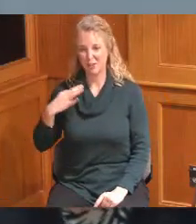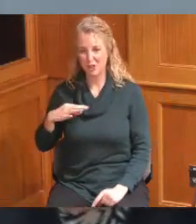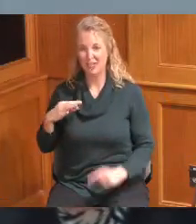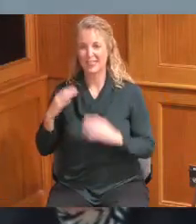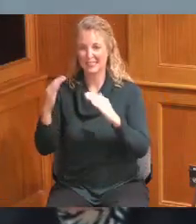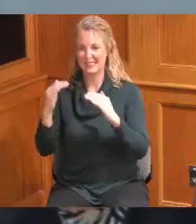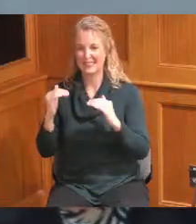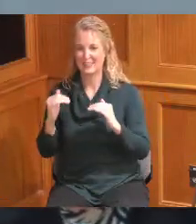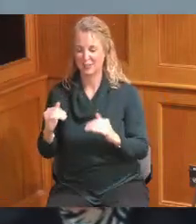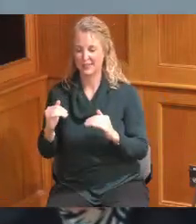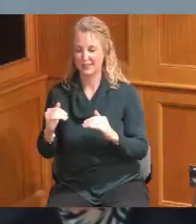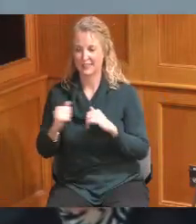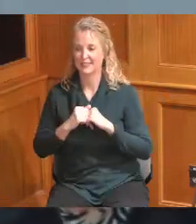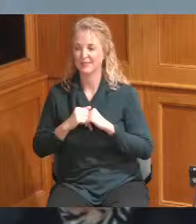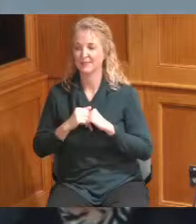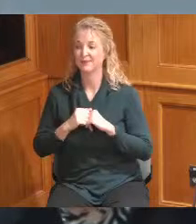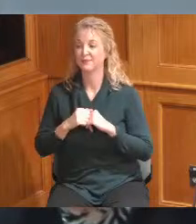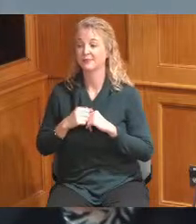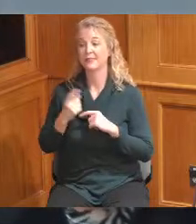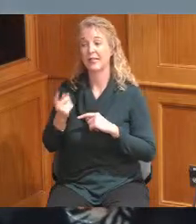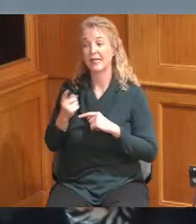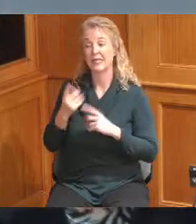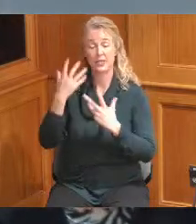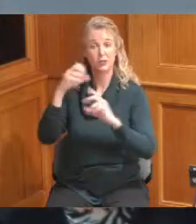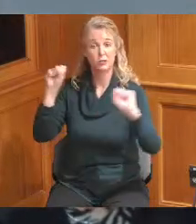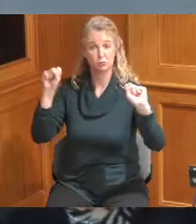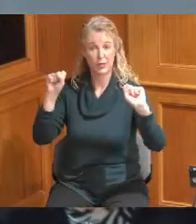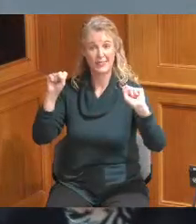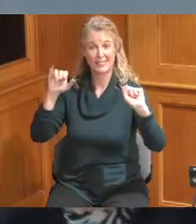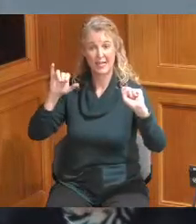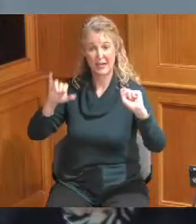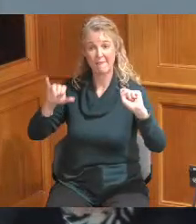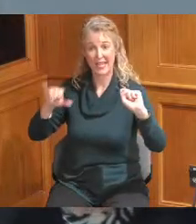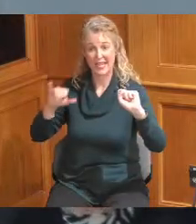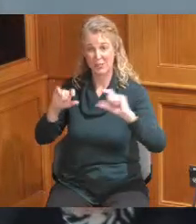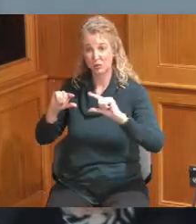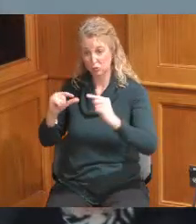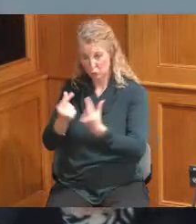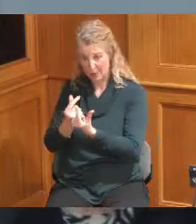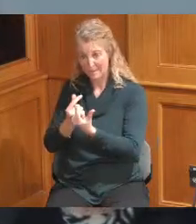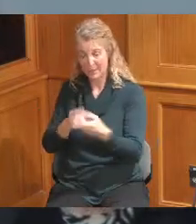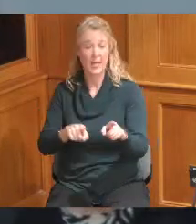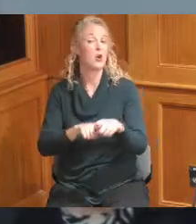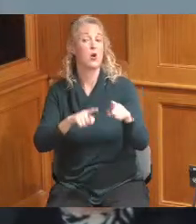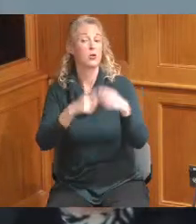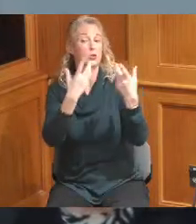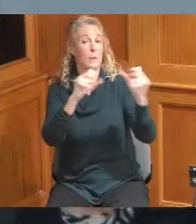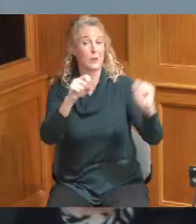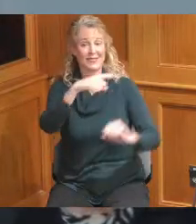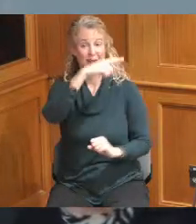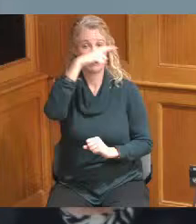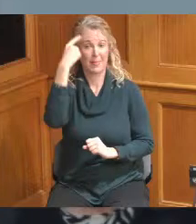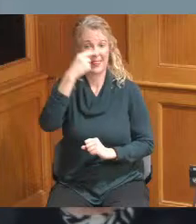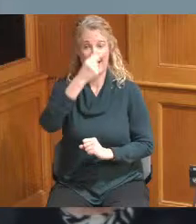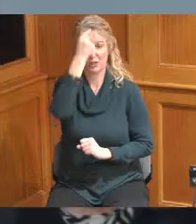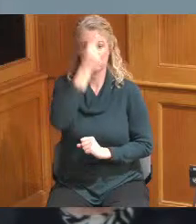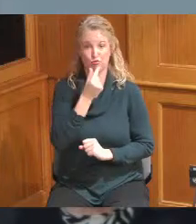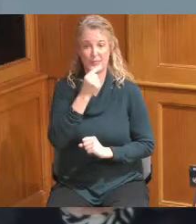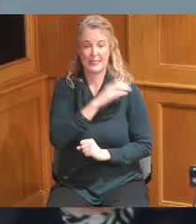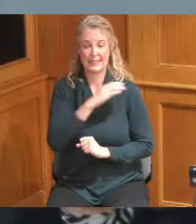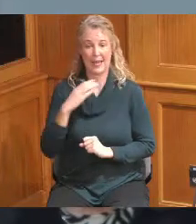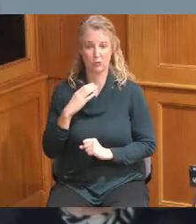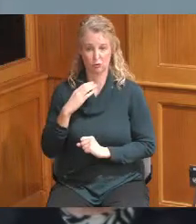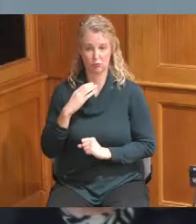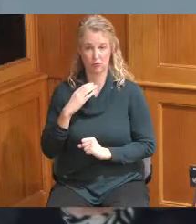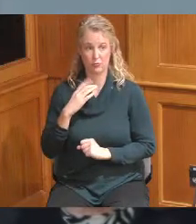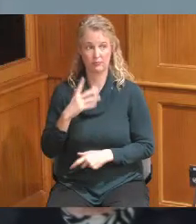Epsilon Theta chapter. He was president of Epsilon Theta chapter as well as president of the Black Greek Council